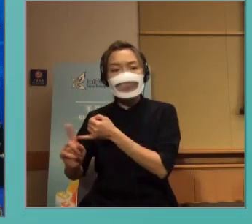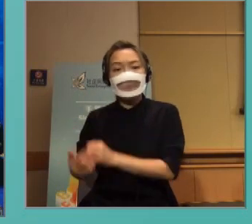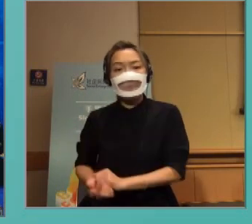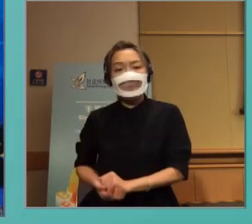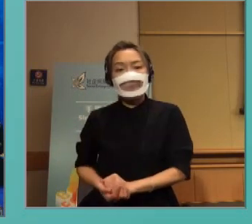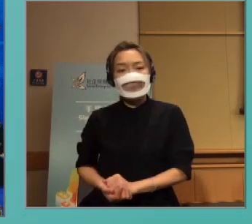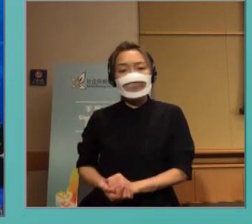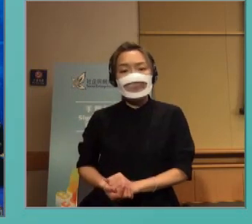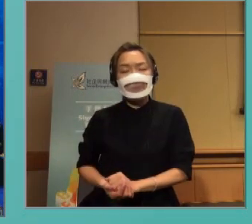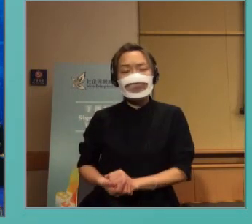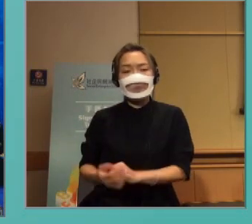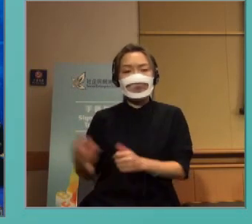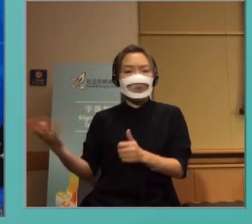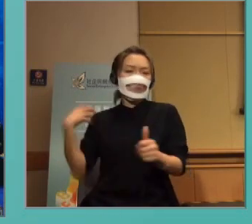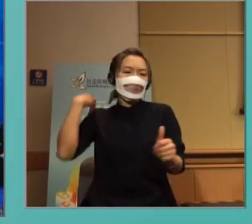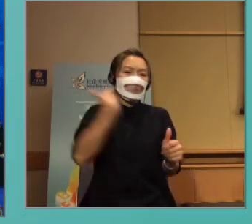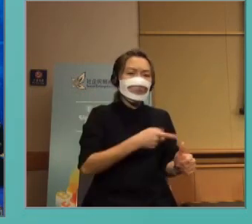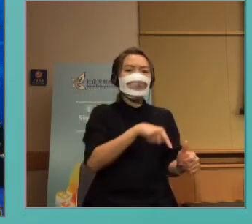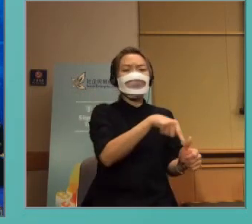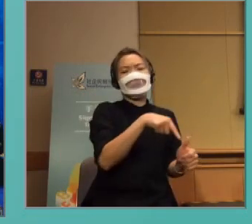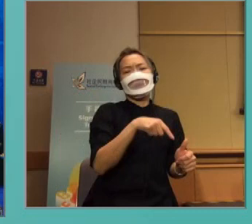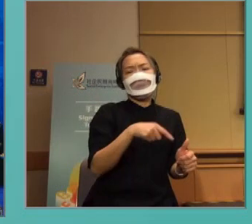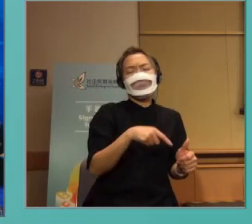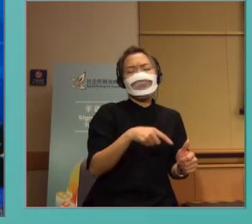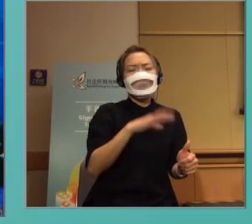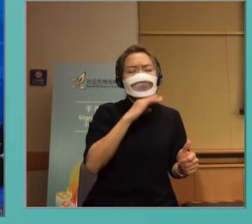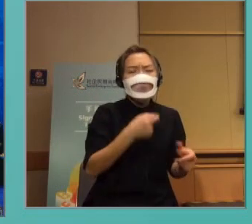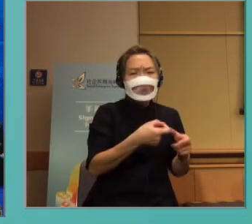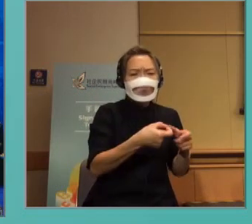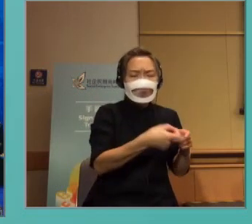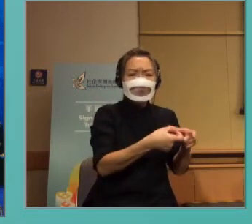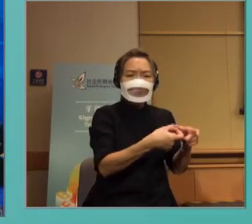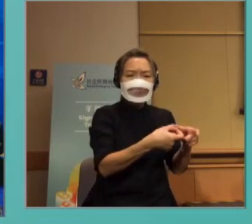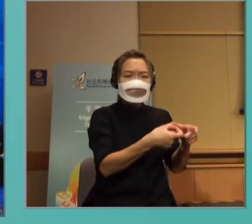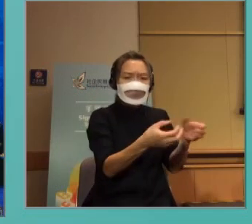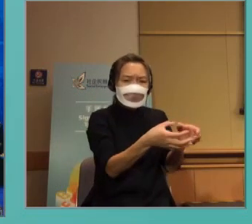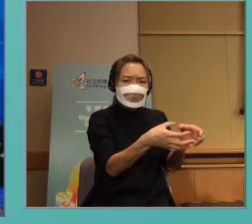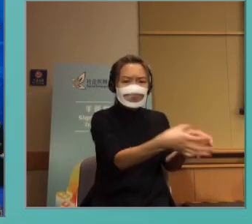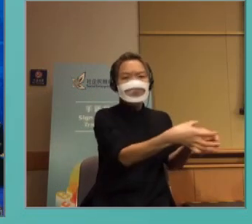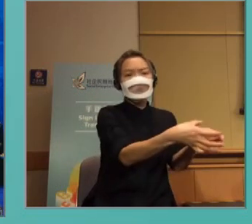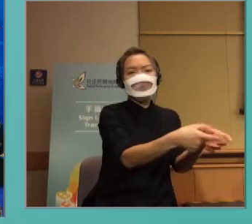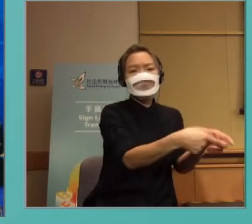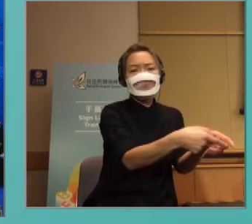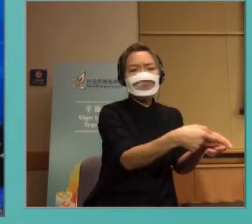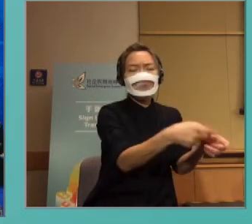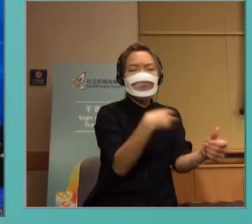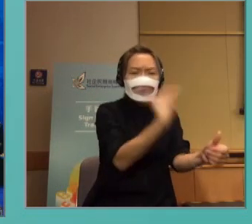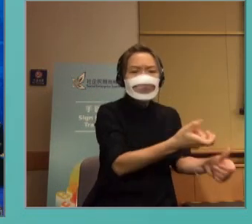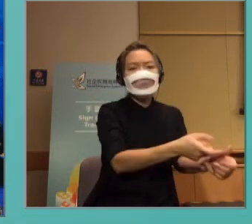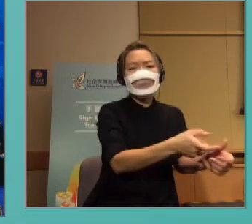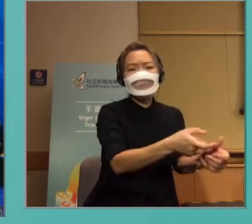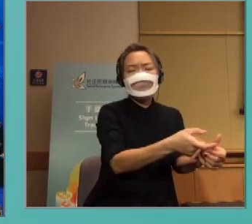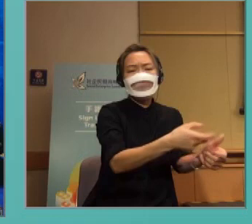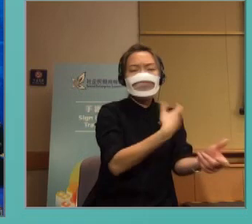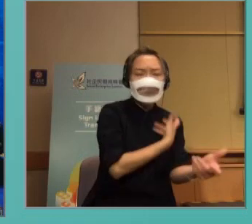anything with data, therefore actually giving anyone who has the firepower and the money to deal with regulatory hurdles an advantage, and actually killing off